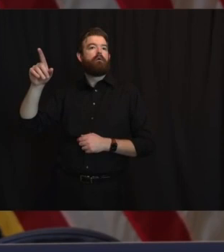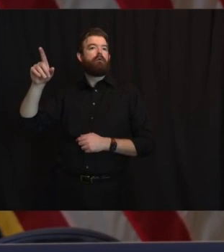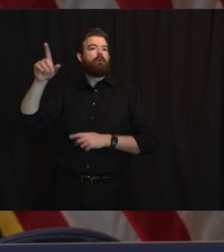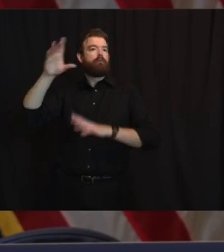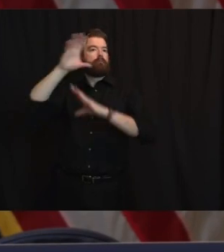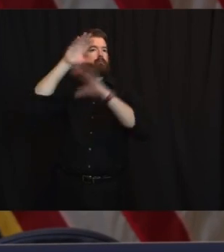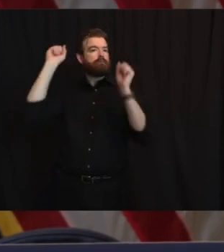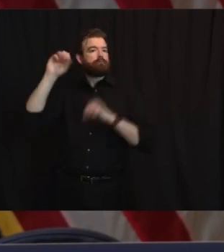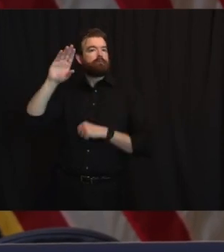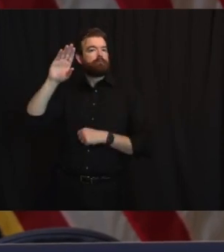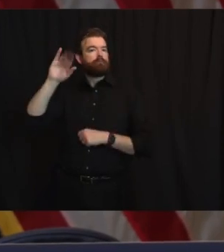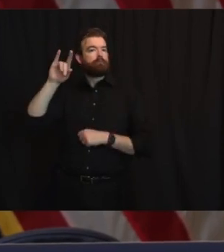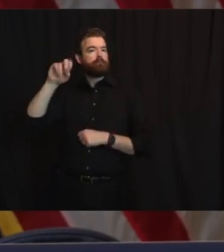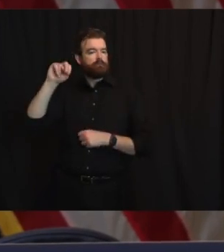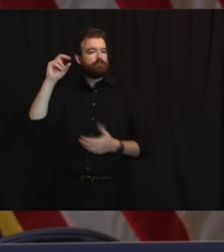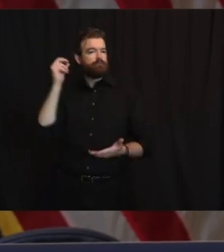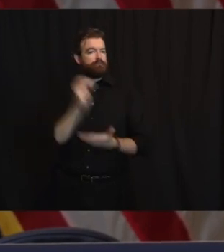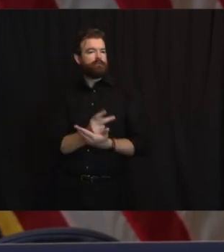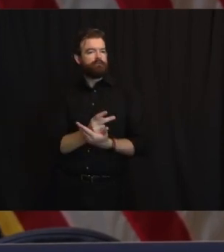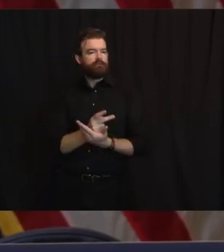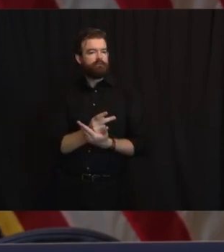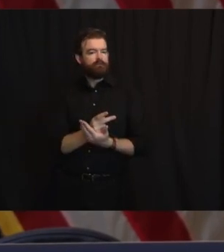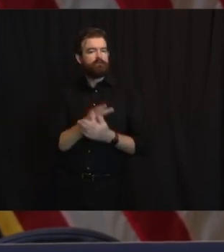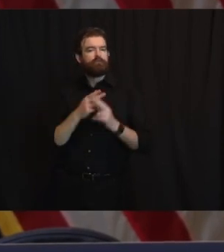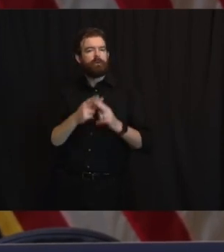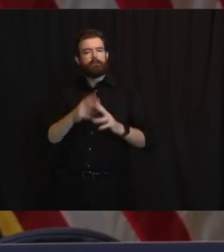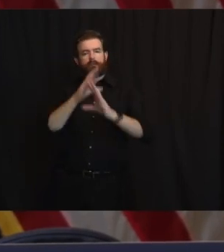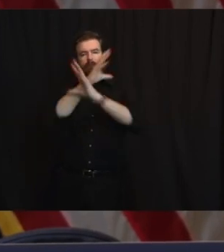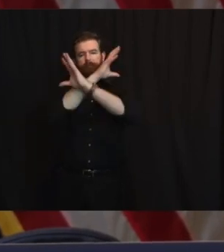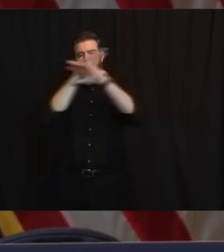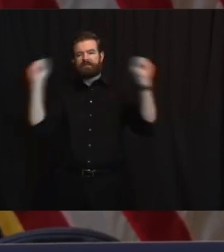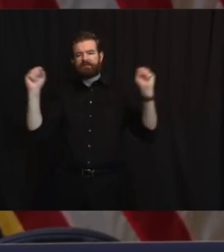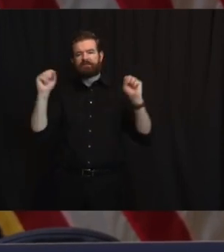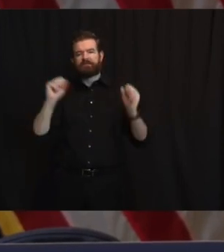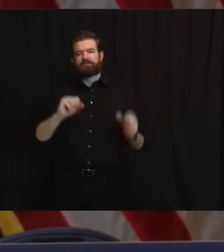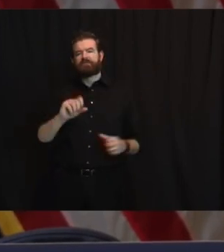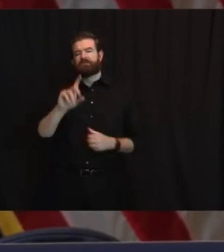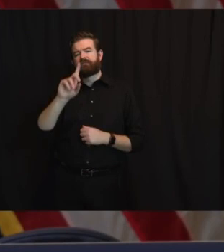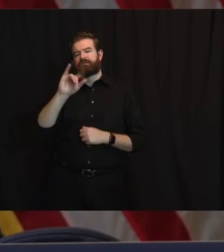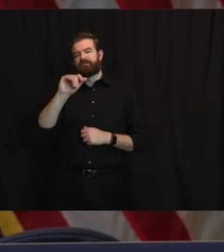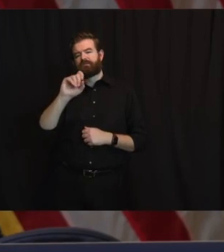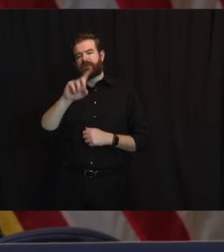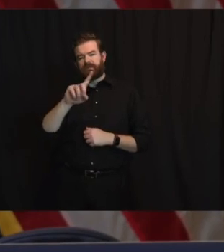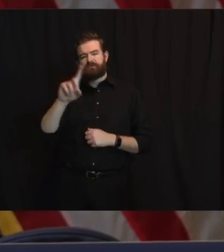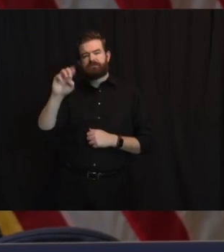presidential disaster declaration with regards to that snowstorm at the end of January.